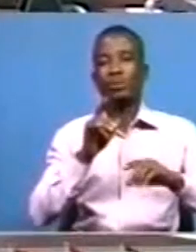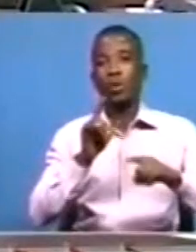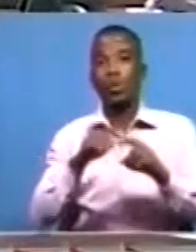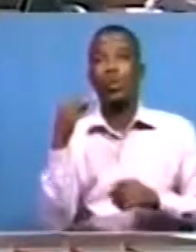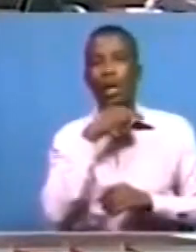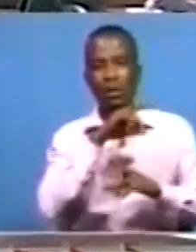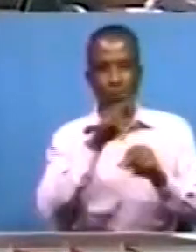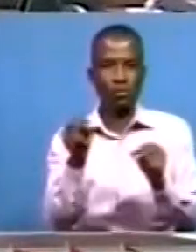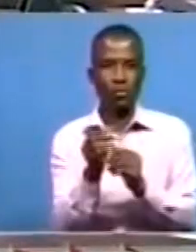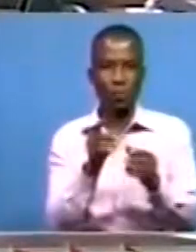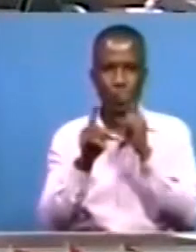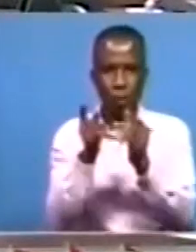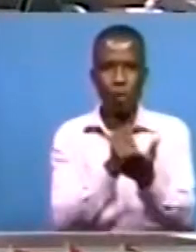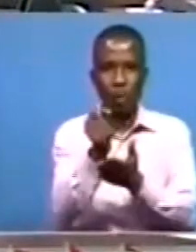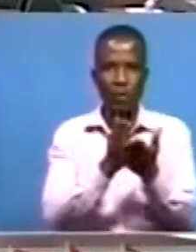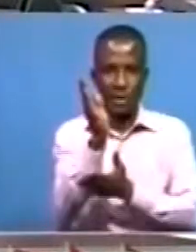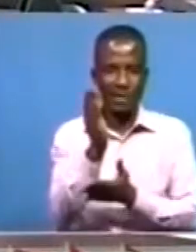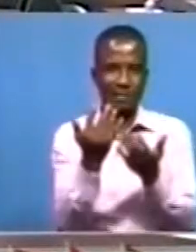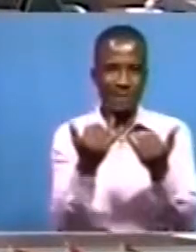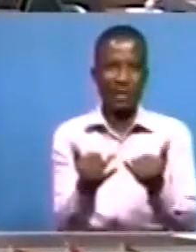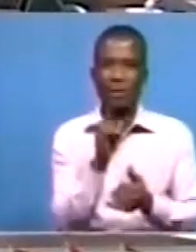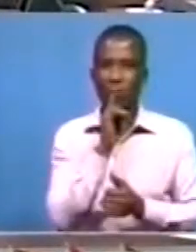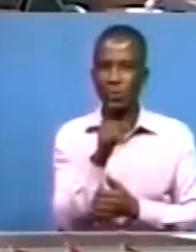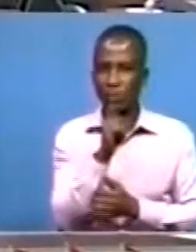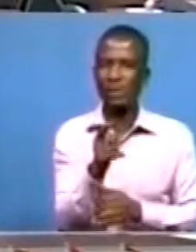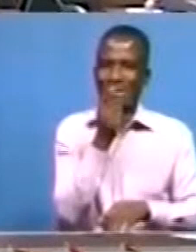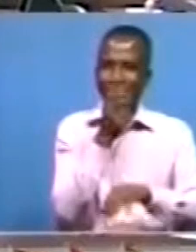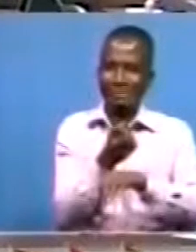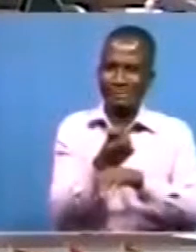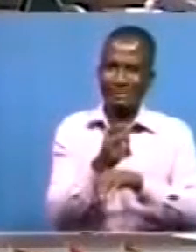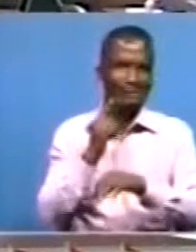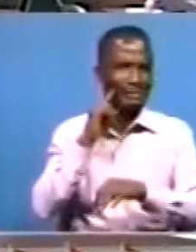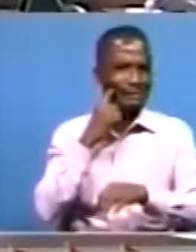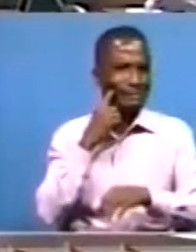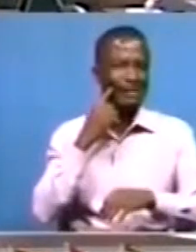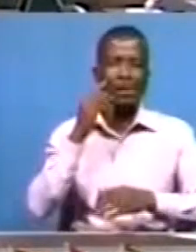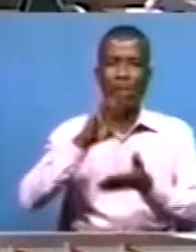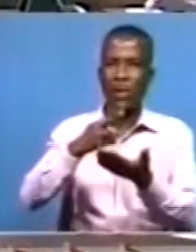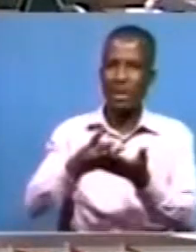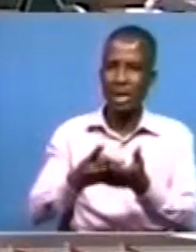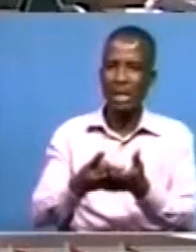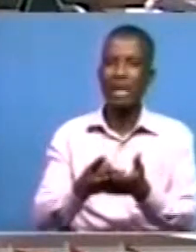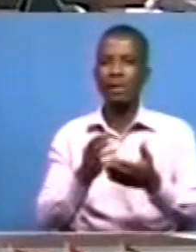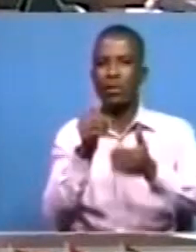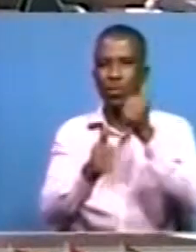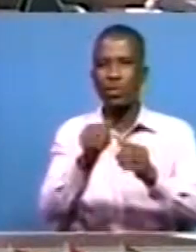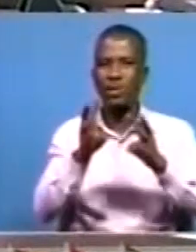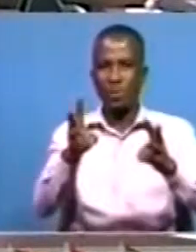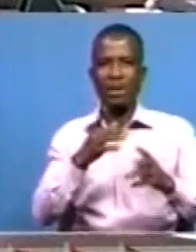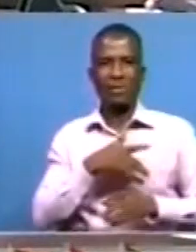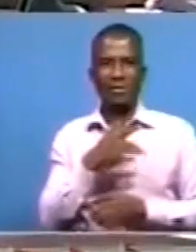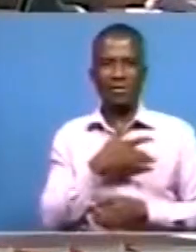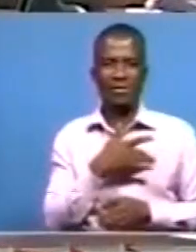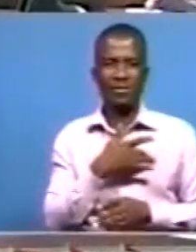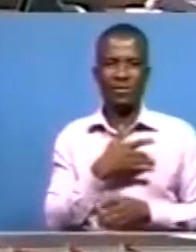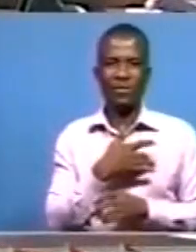the party who called him. Usually, it is difficult to determine whether the witness is merely adverse or hostile when